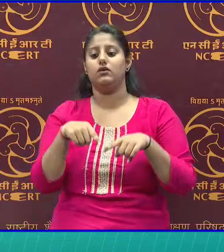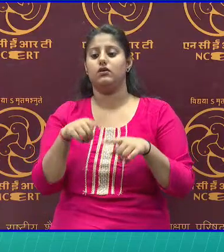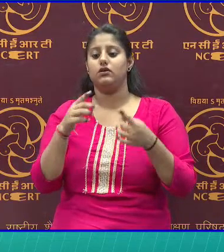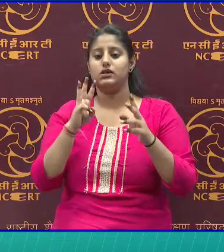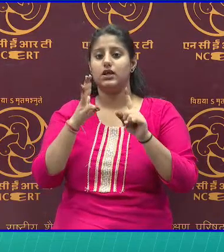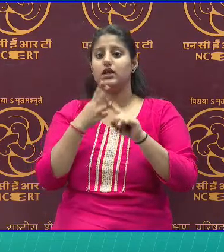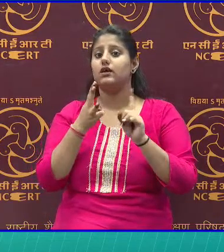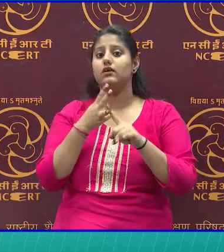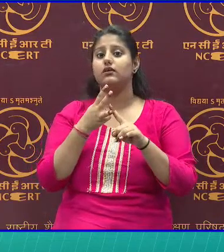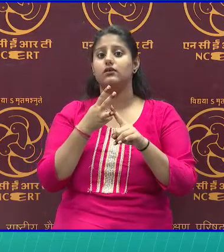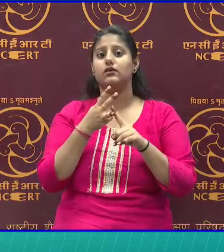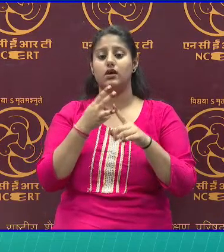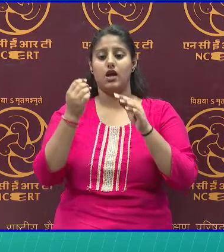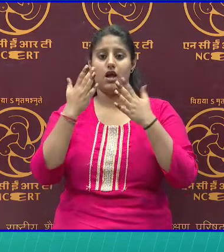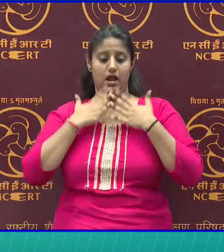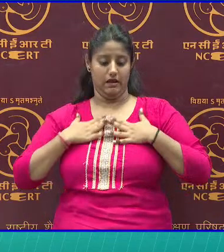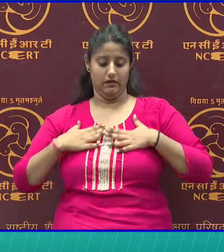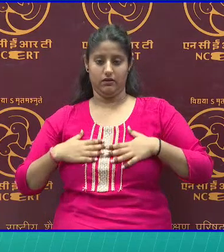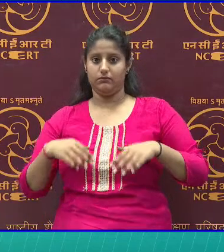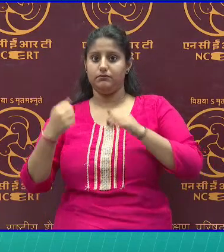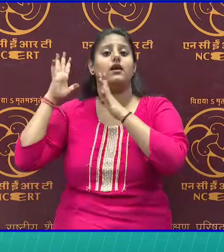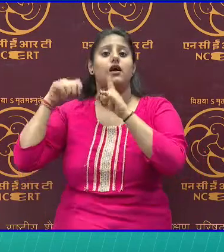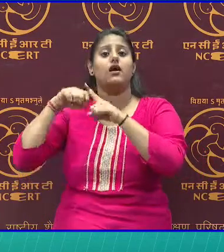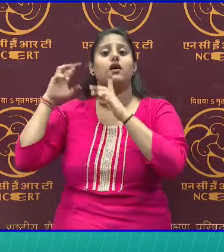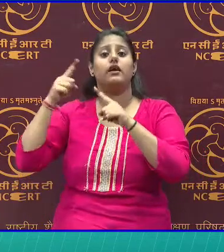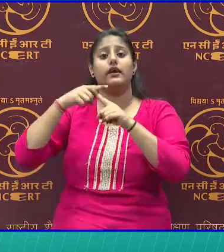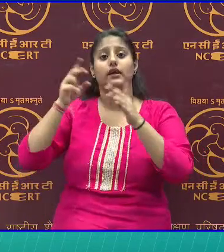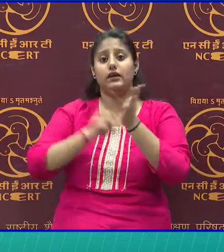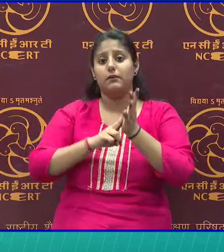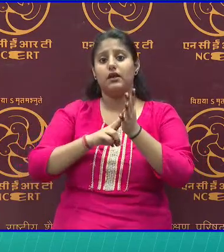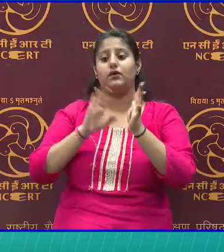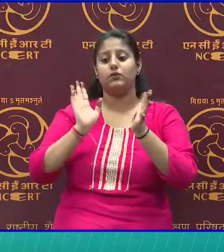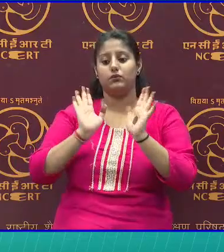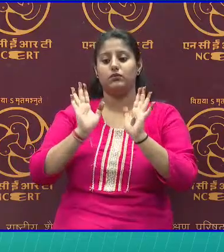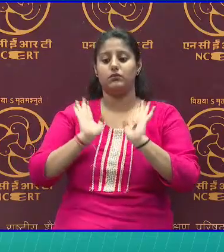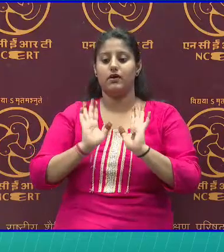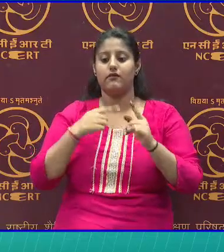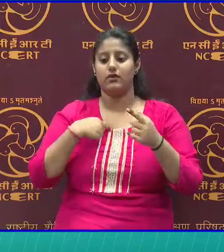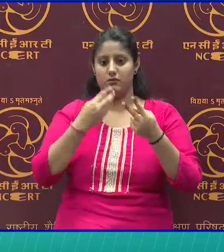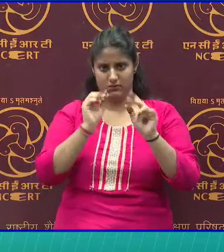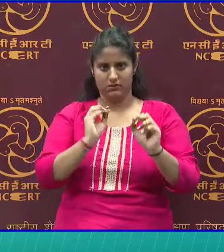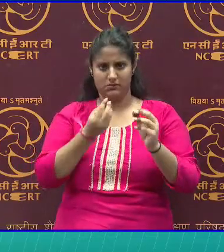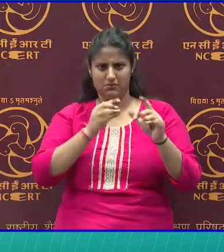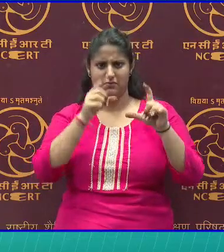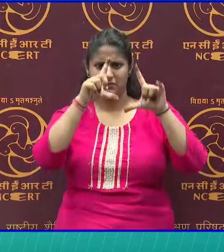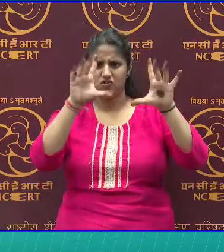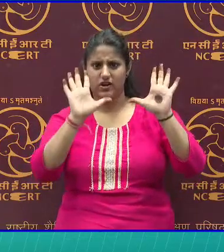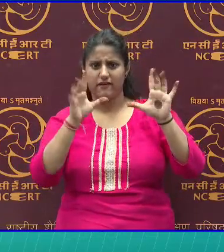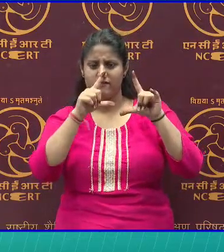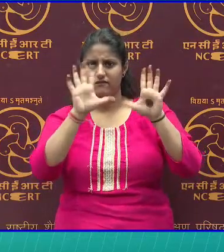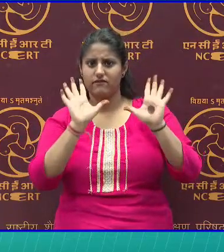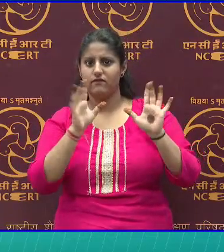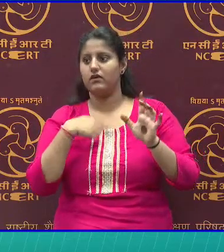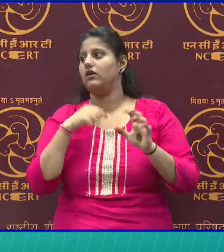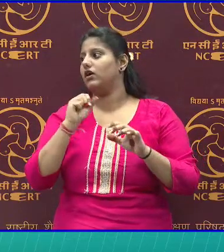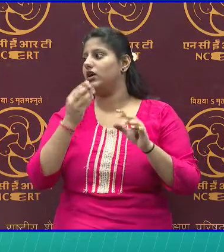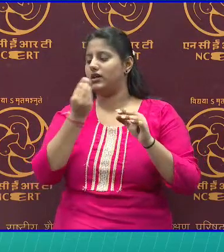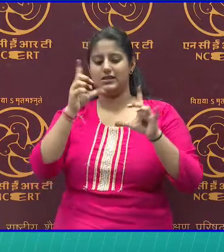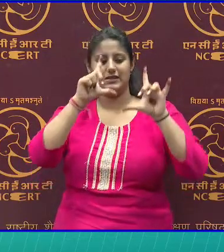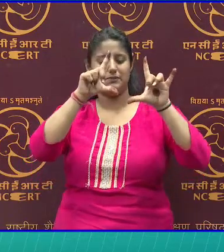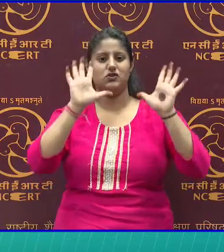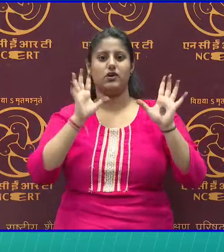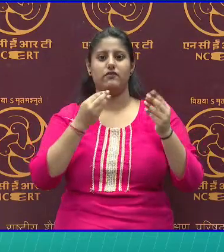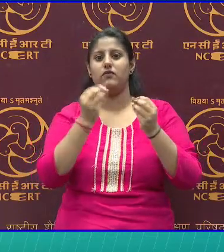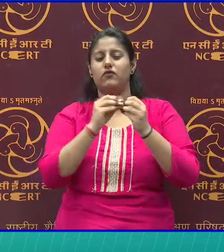that is health and well-being. One of the most important dishes. some of the pictures are there, so not for